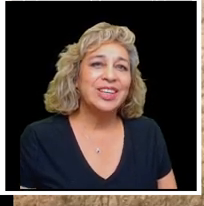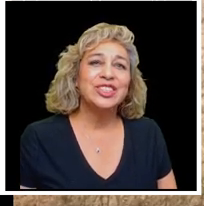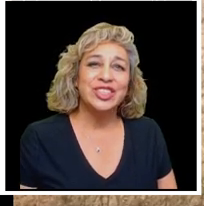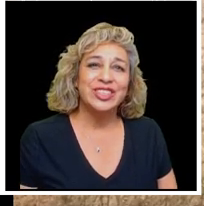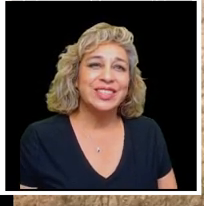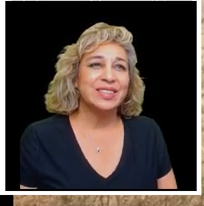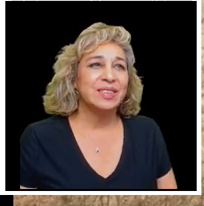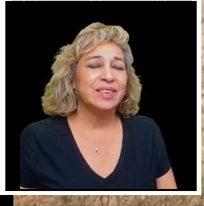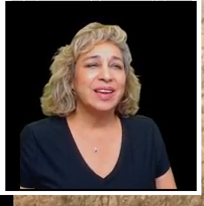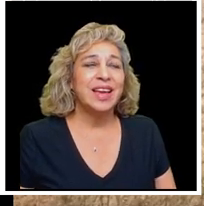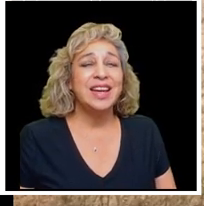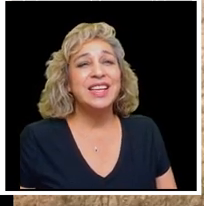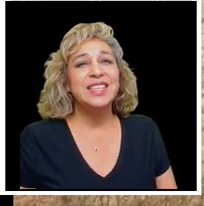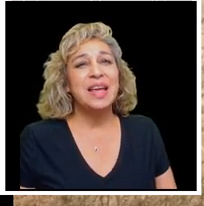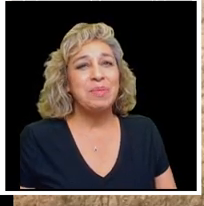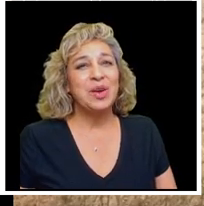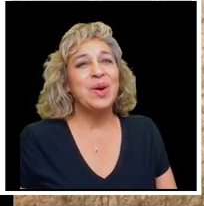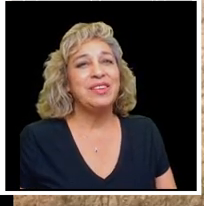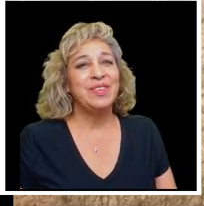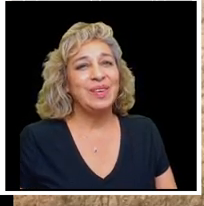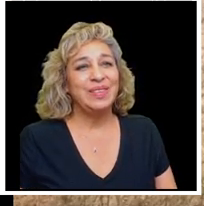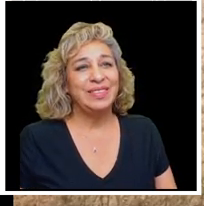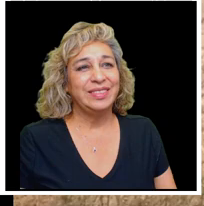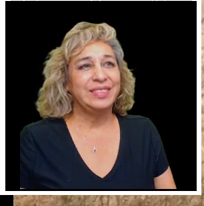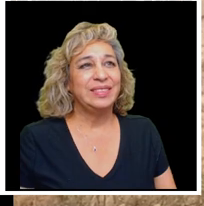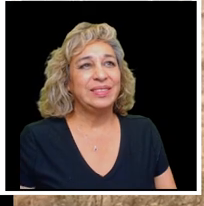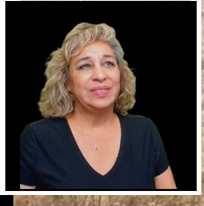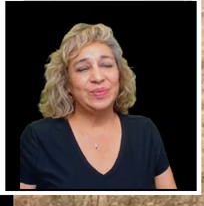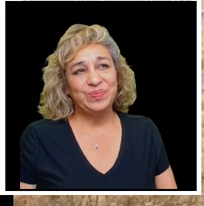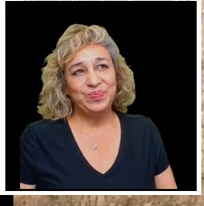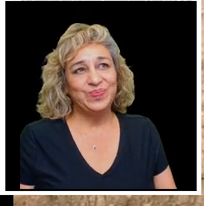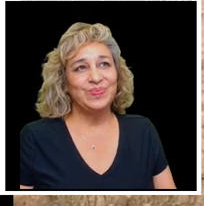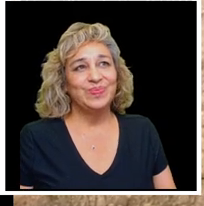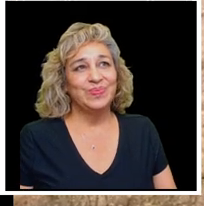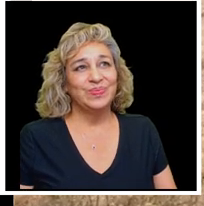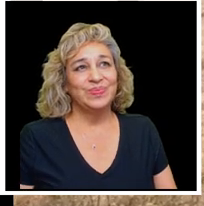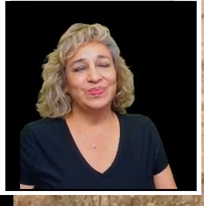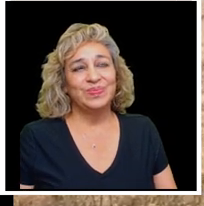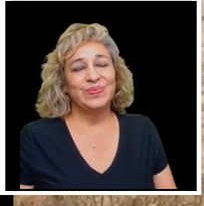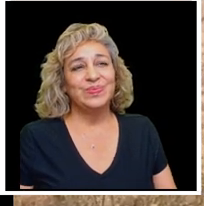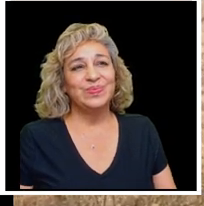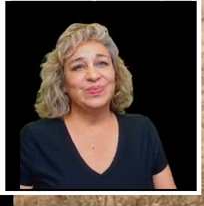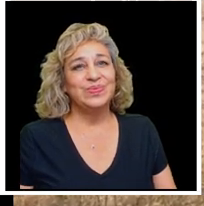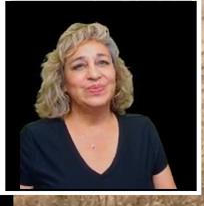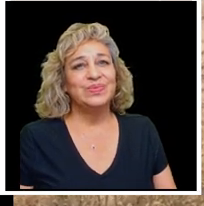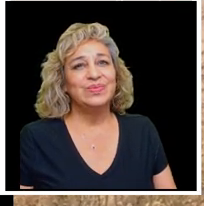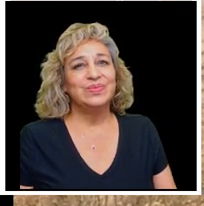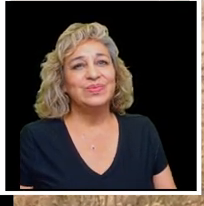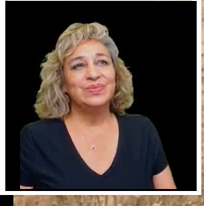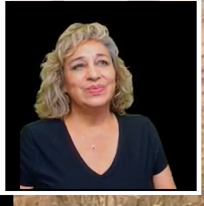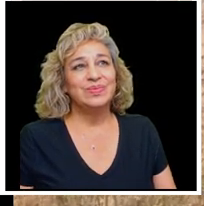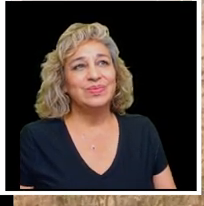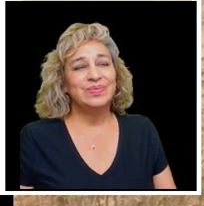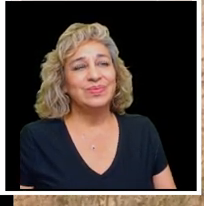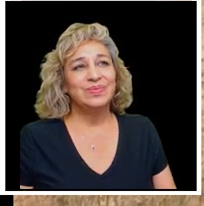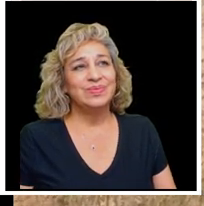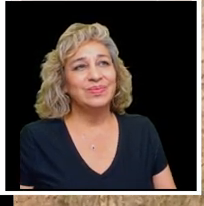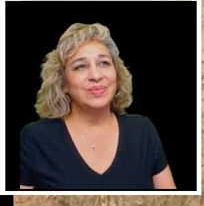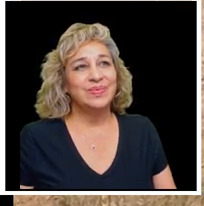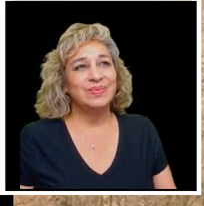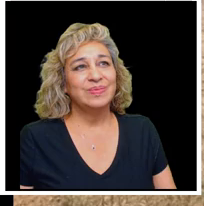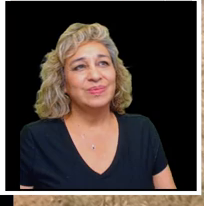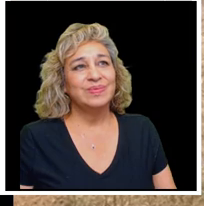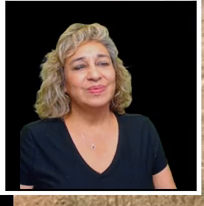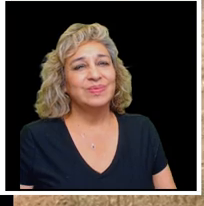cultures and he's naming quite a few you know Delta what can well let us do this